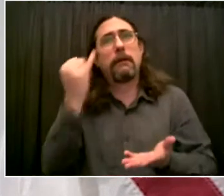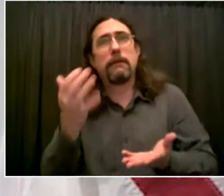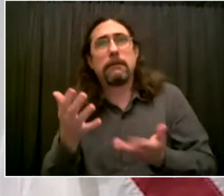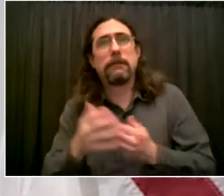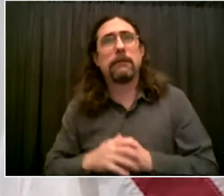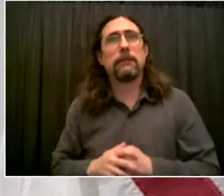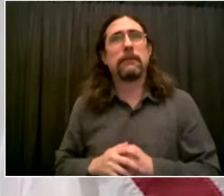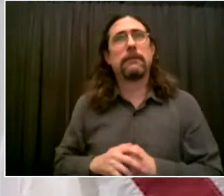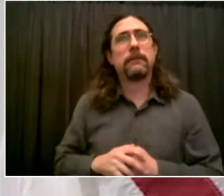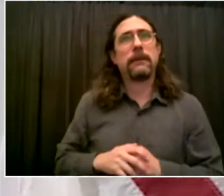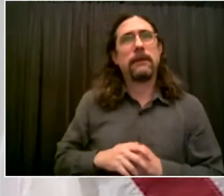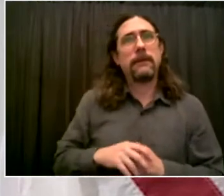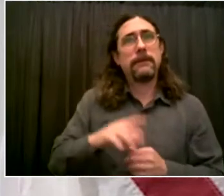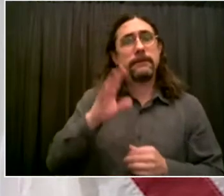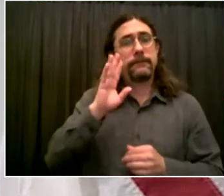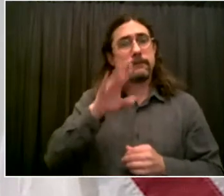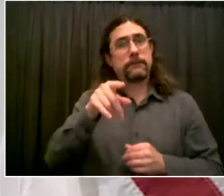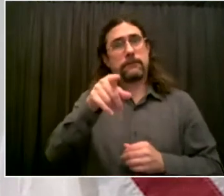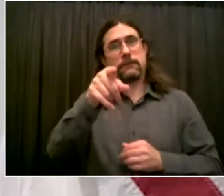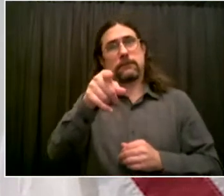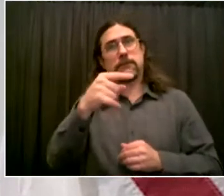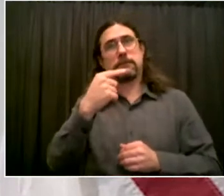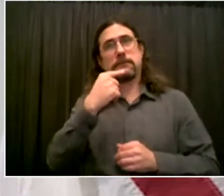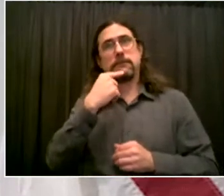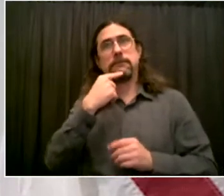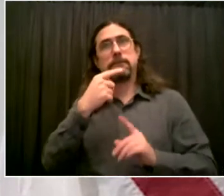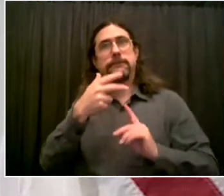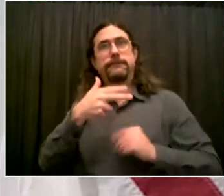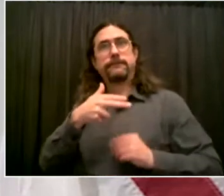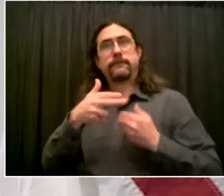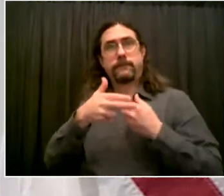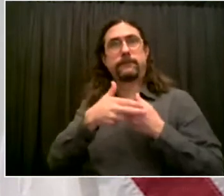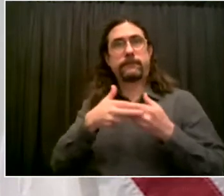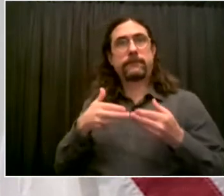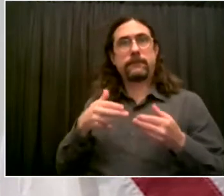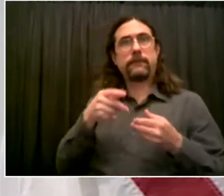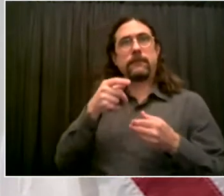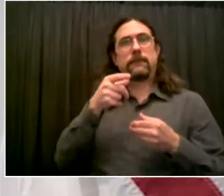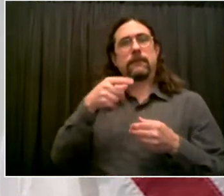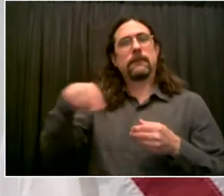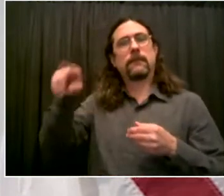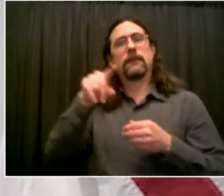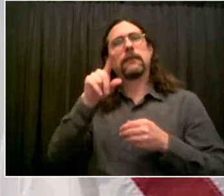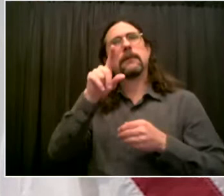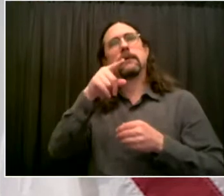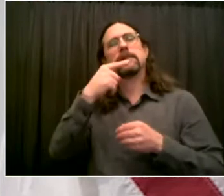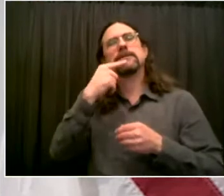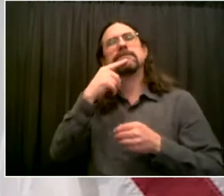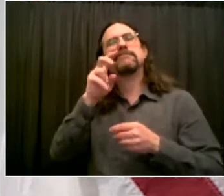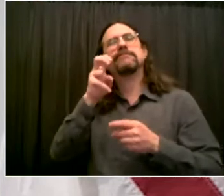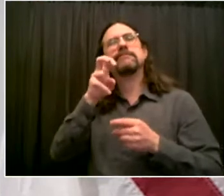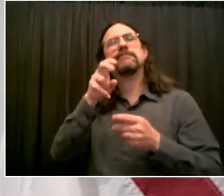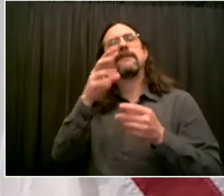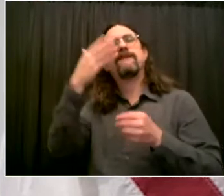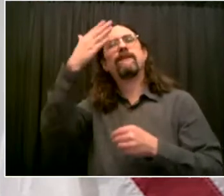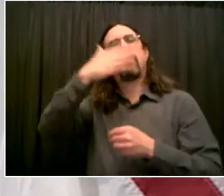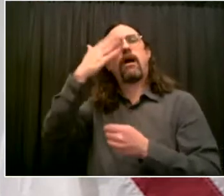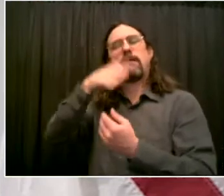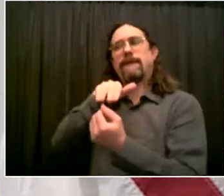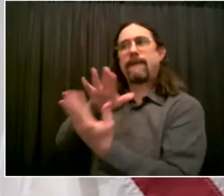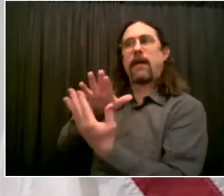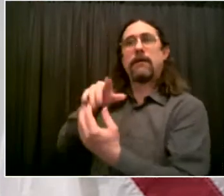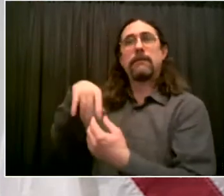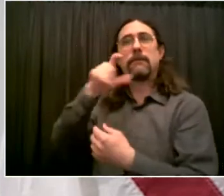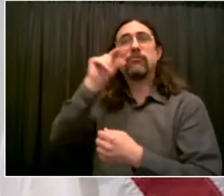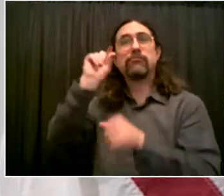shot anytime soon? Yes, on this, two very different questions, but yes, as I've said publicly before, I'm going to